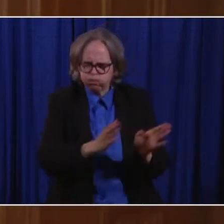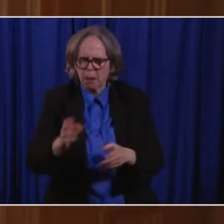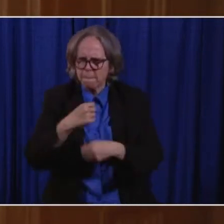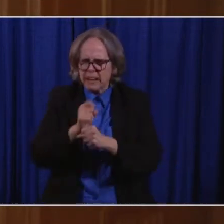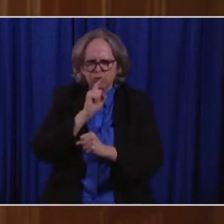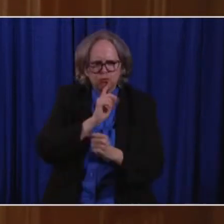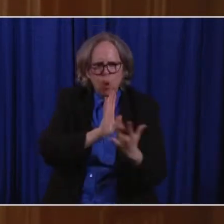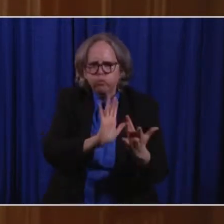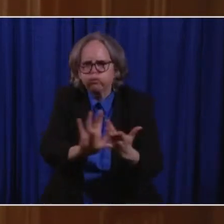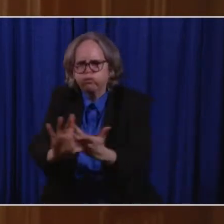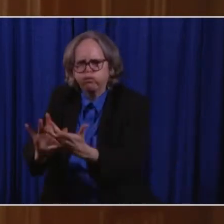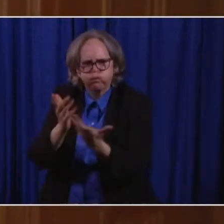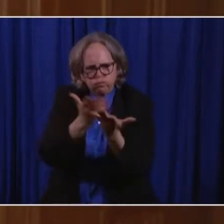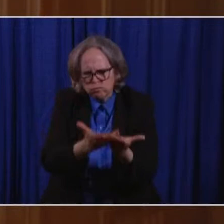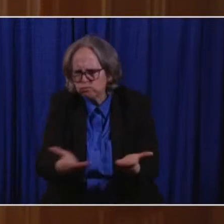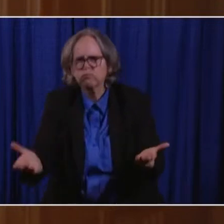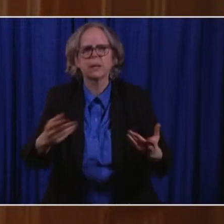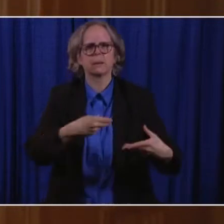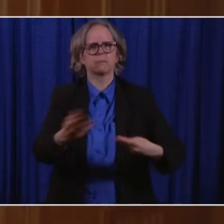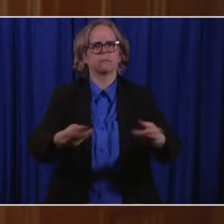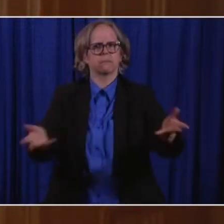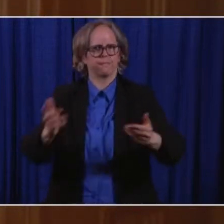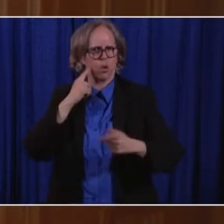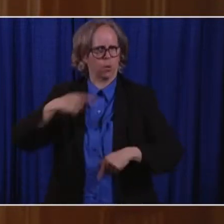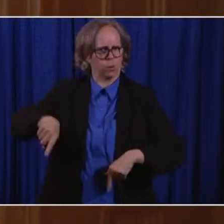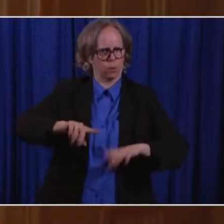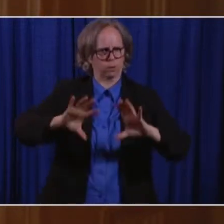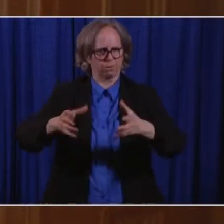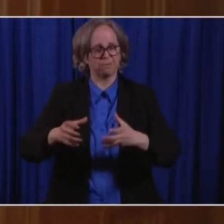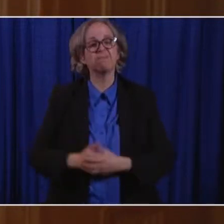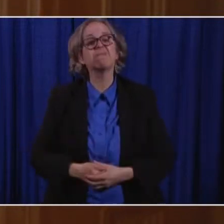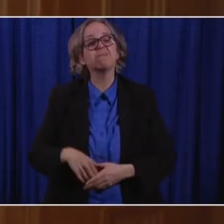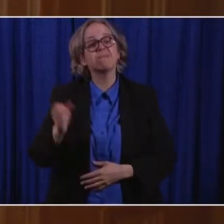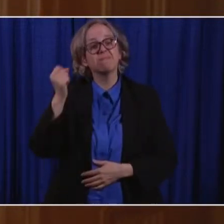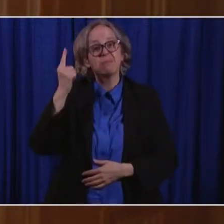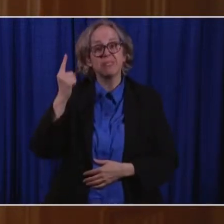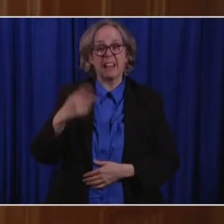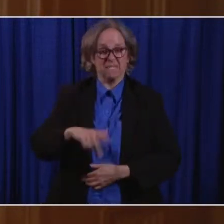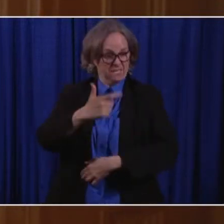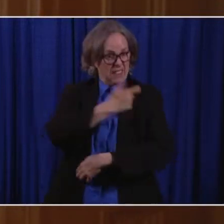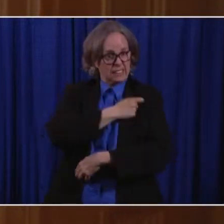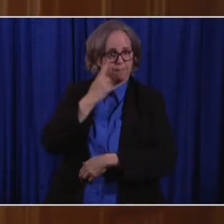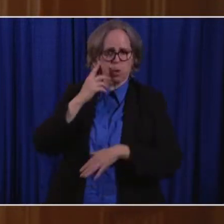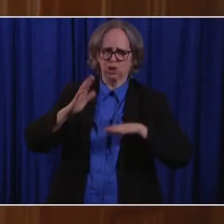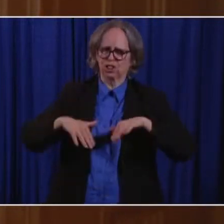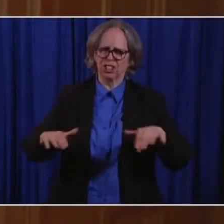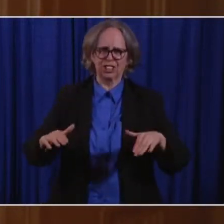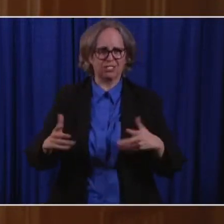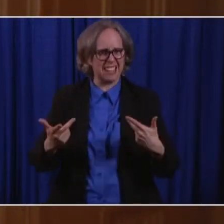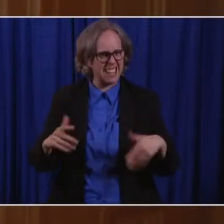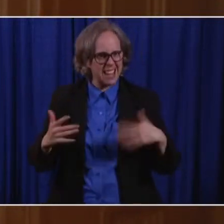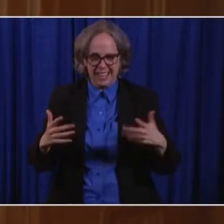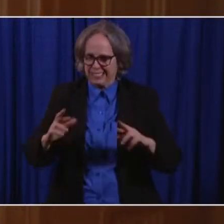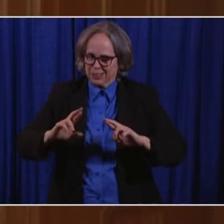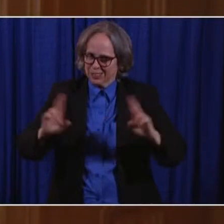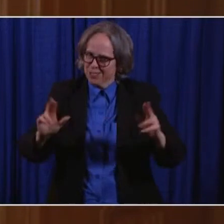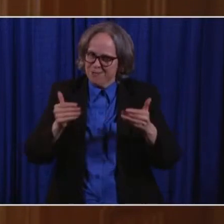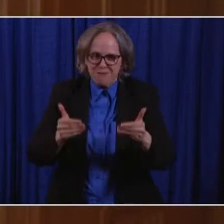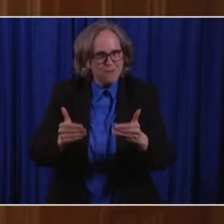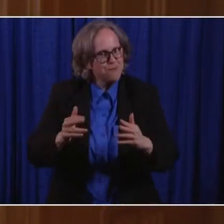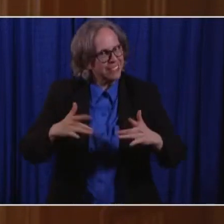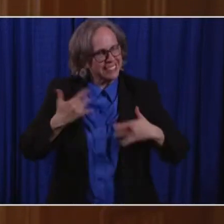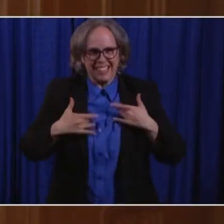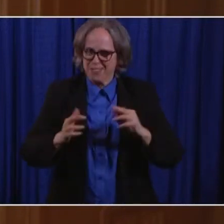community. These vaccines for our kids cannot come soon enough. In April,